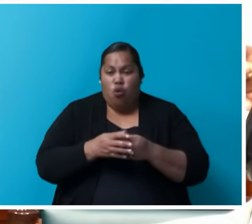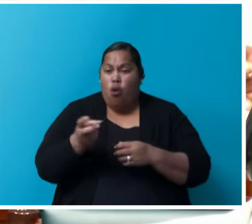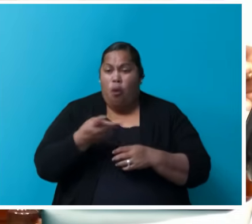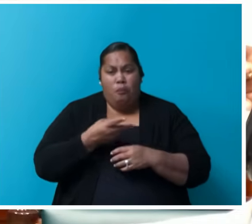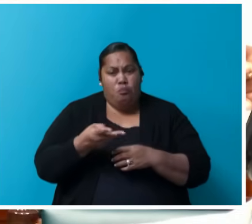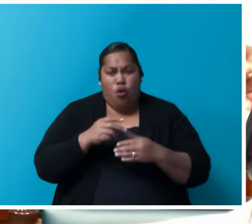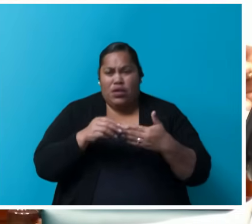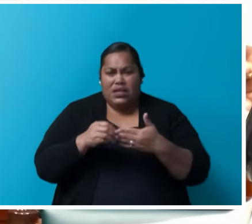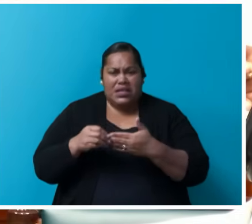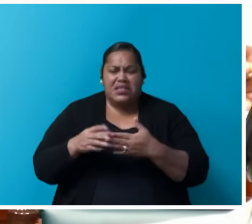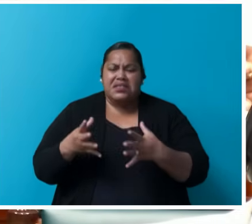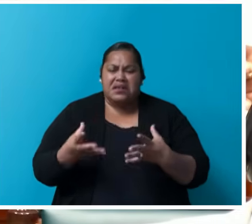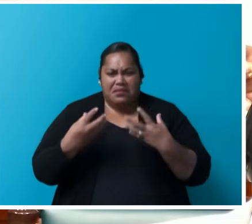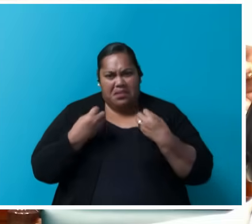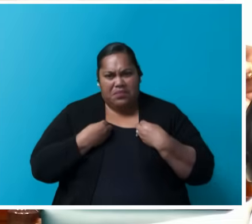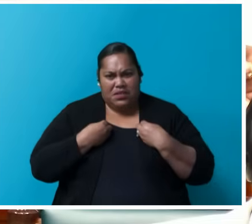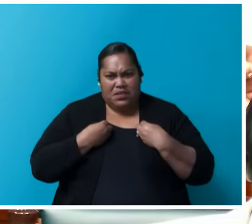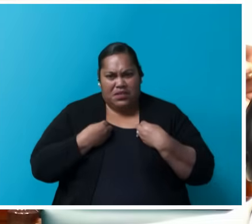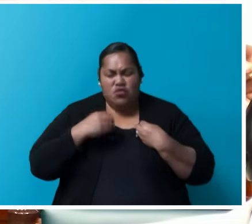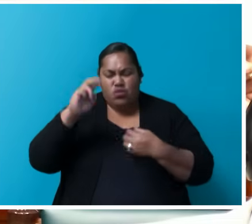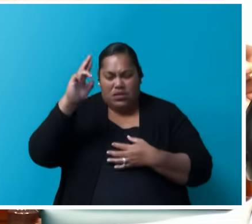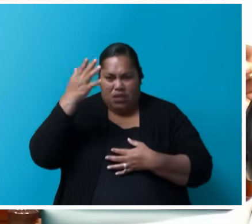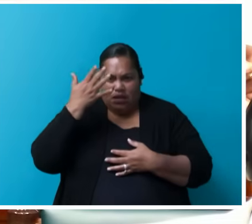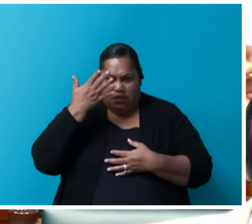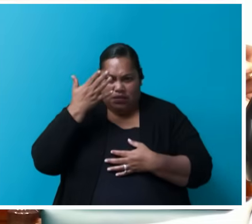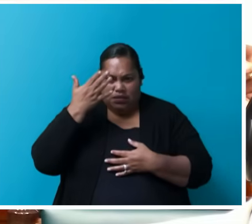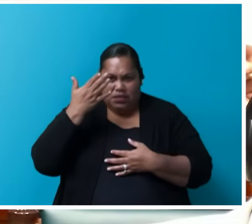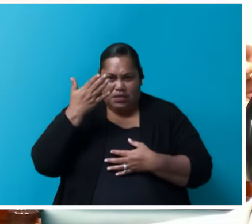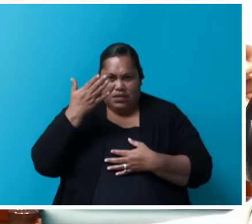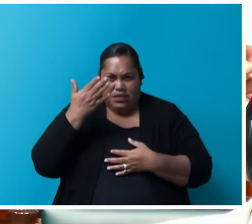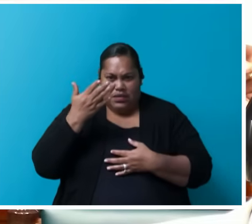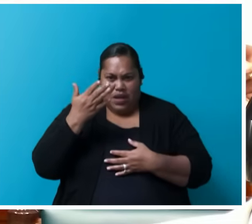gracefully accepted the results and the defeat.